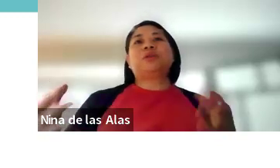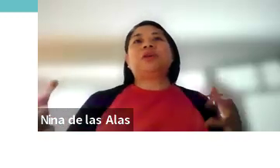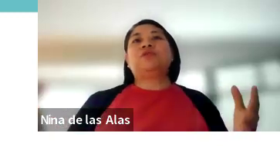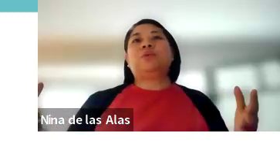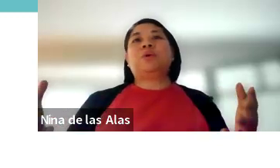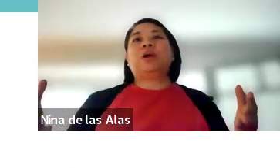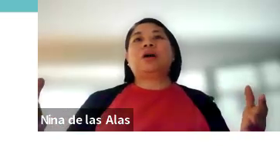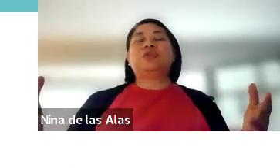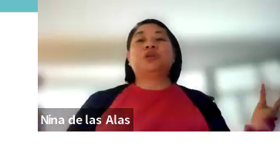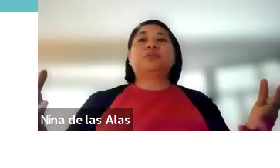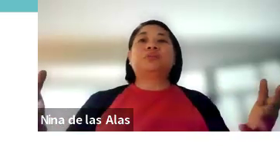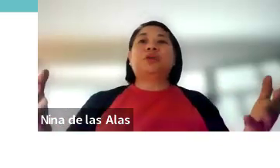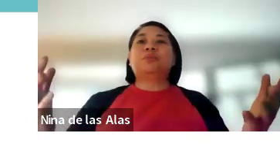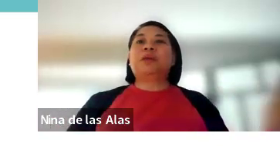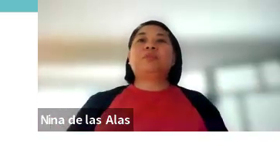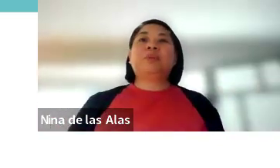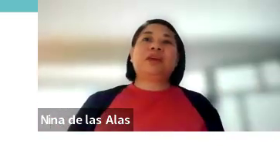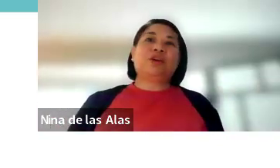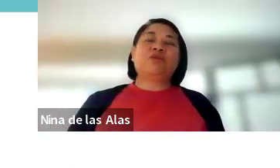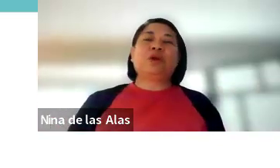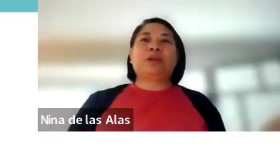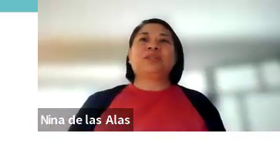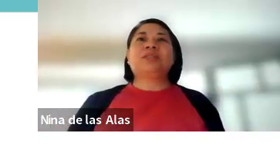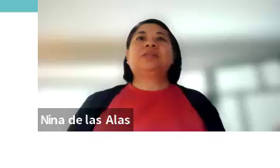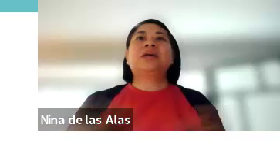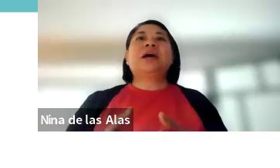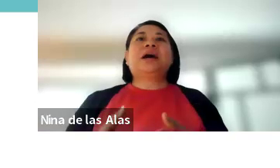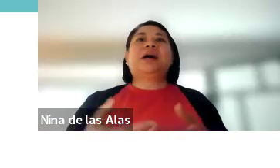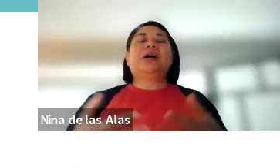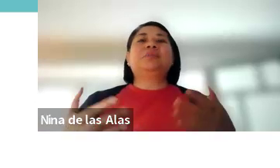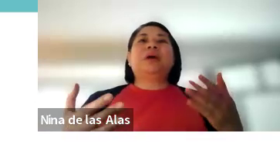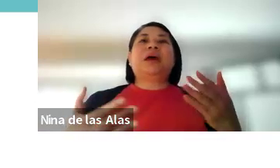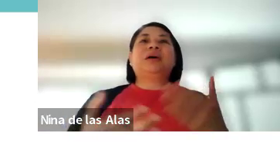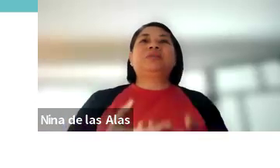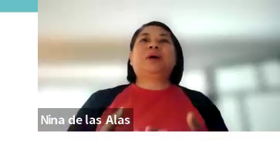an opportunity for to be here for your assistance.